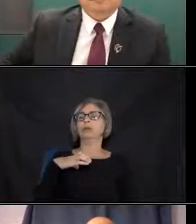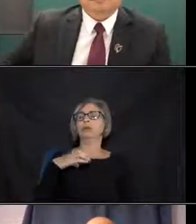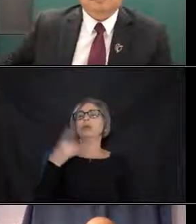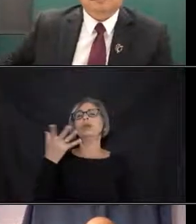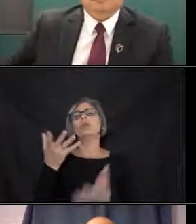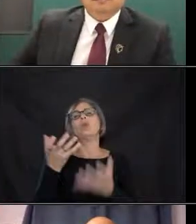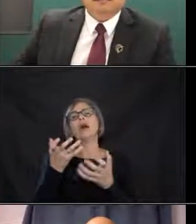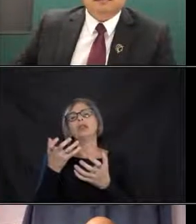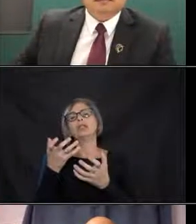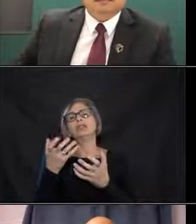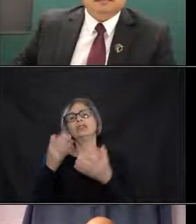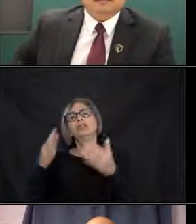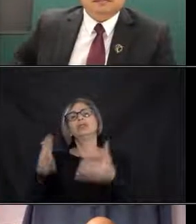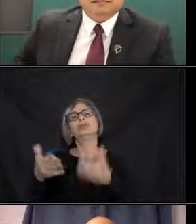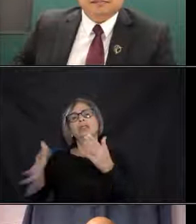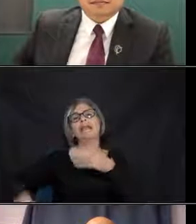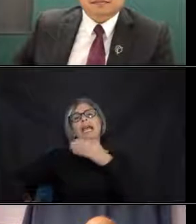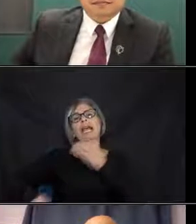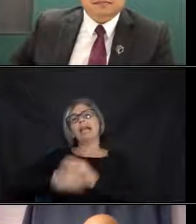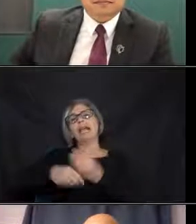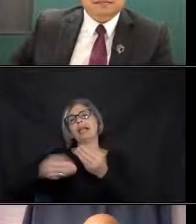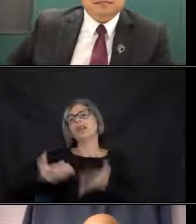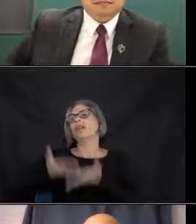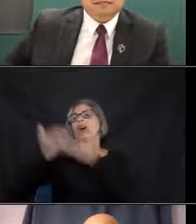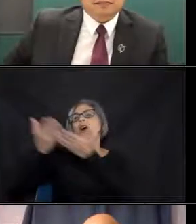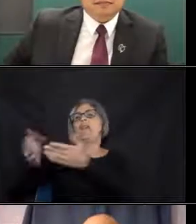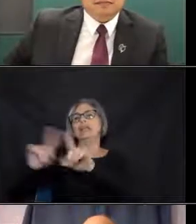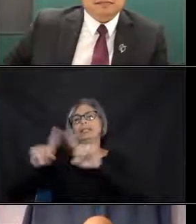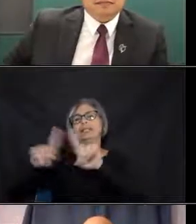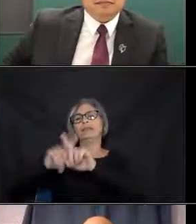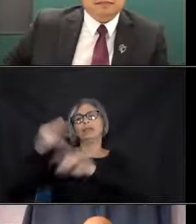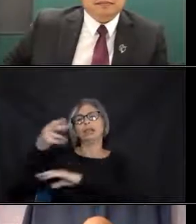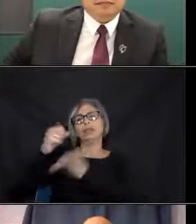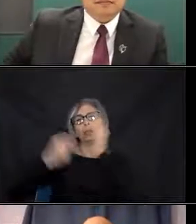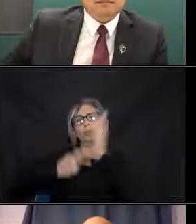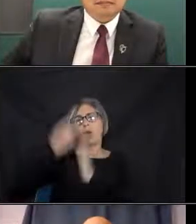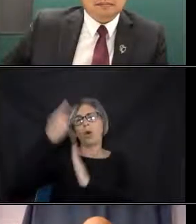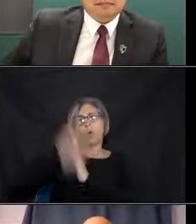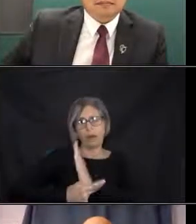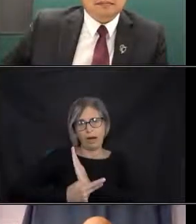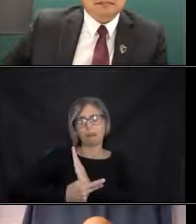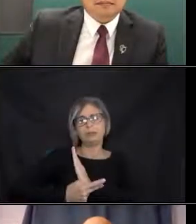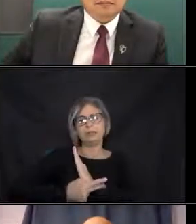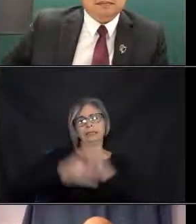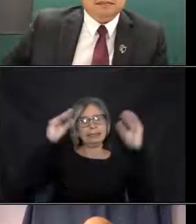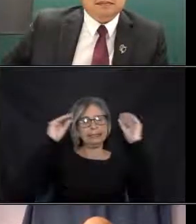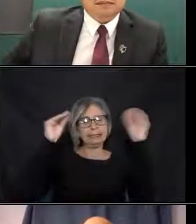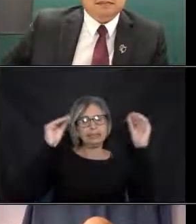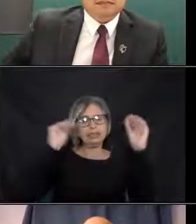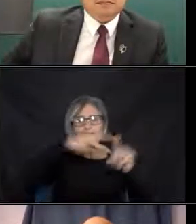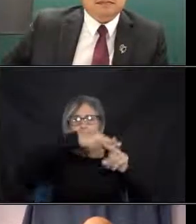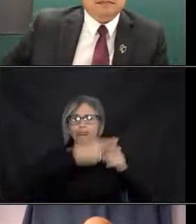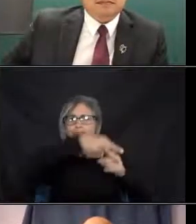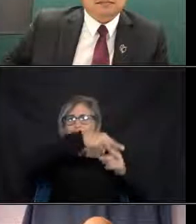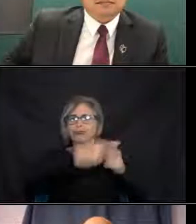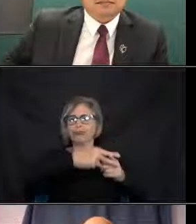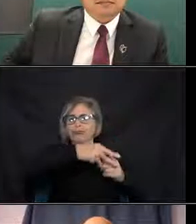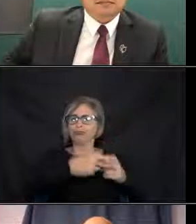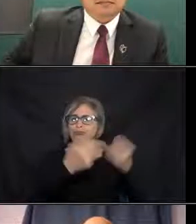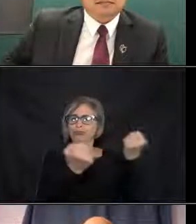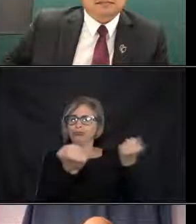to extend an offer to the different high school programs teaching auto maintenance. In